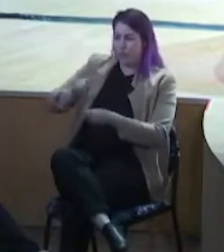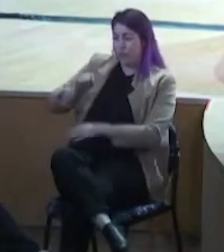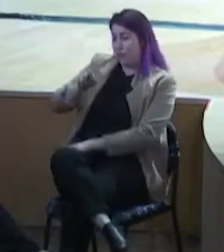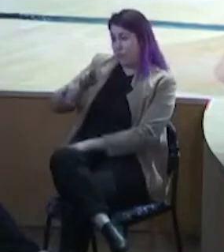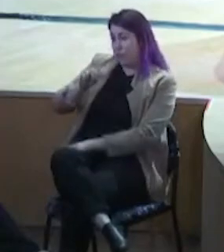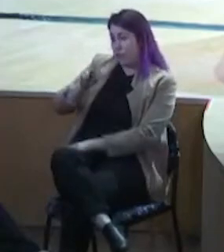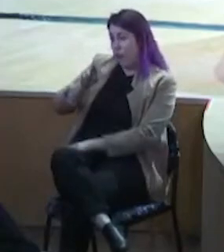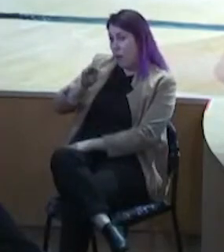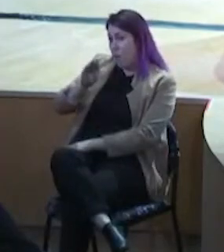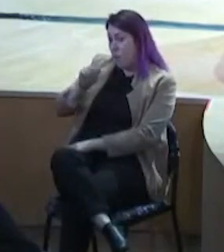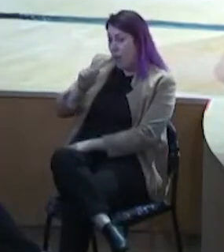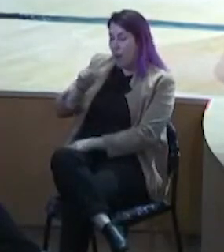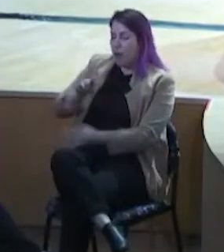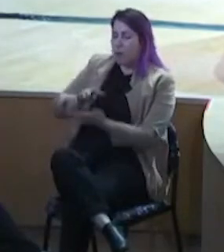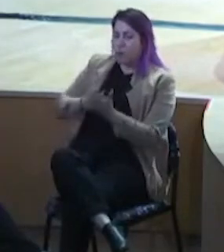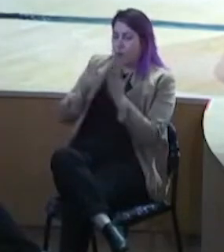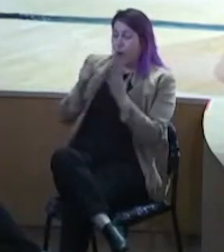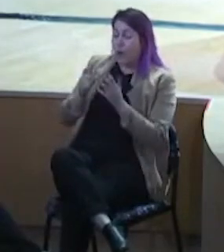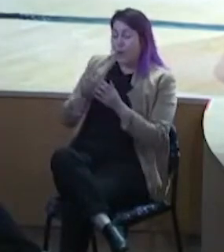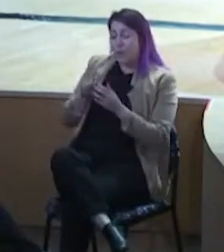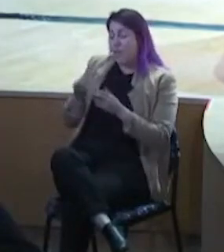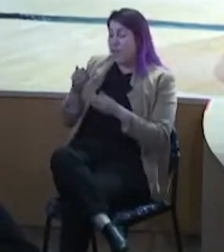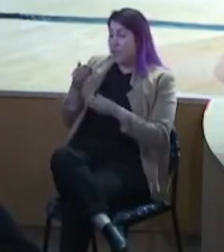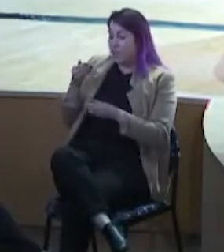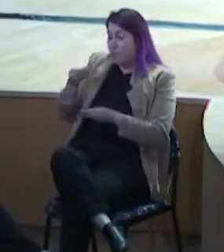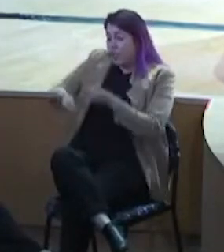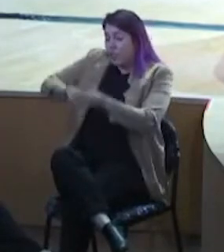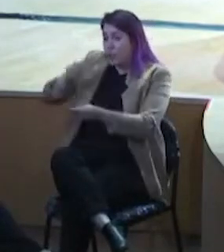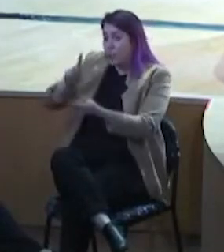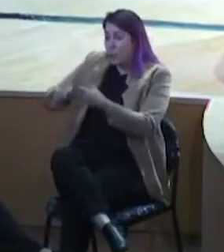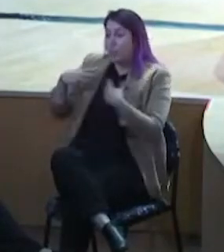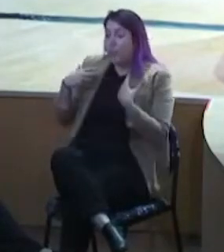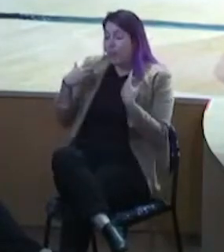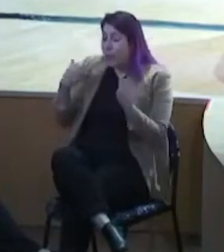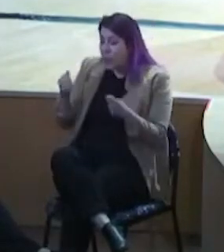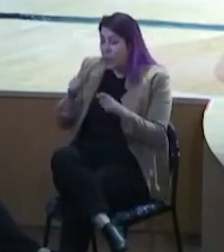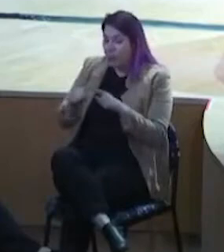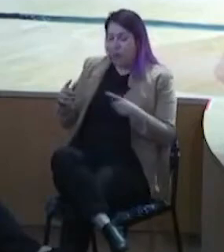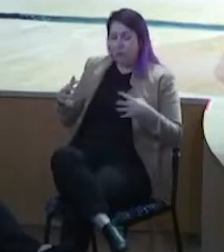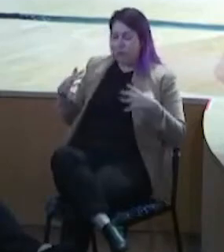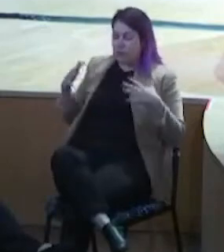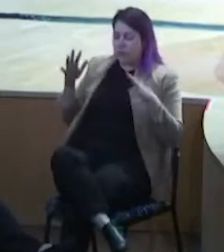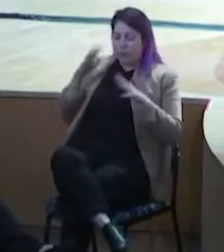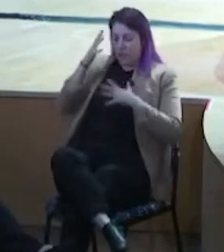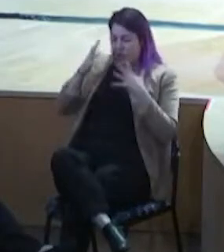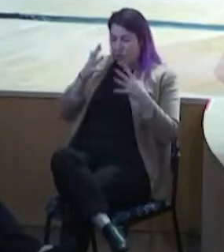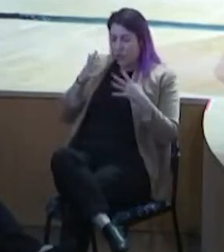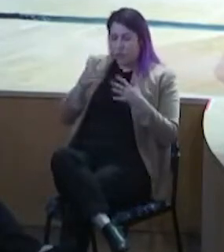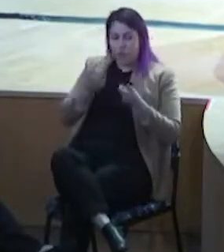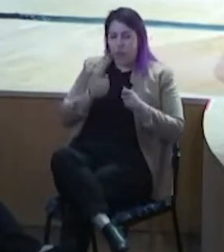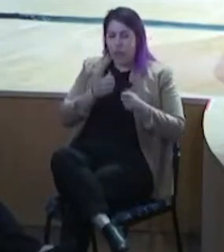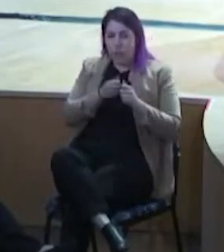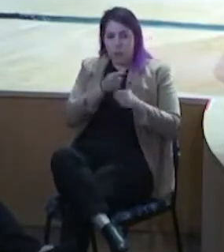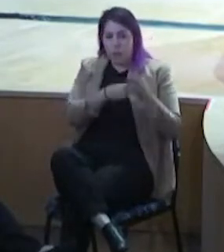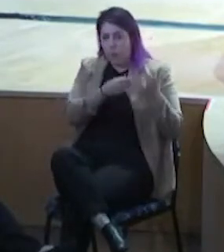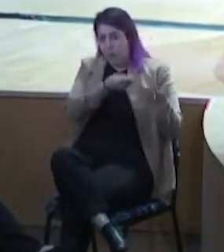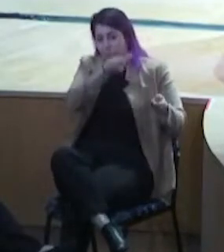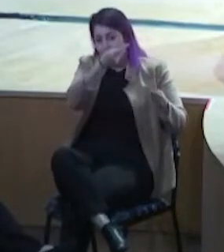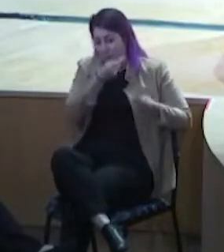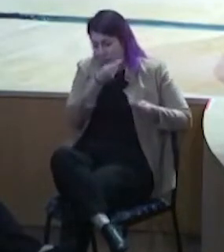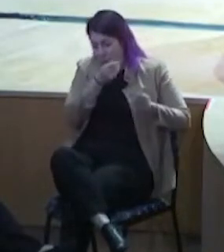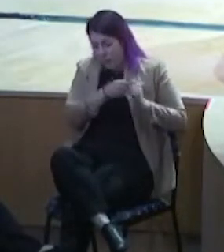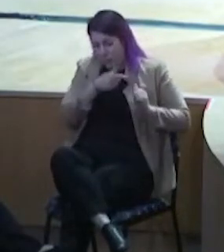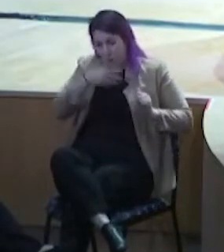generations to heal. So we're committed to that and just kind of being a part of what our parents have afforded to us. All right, I'm